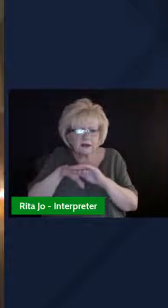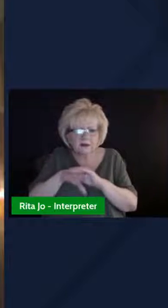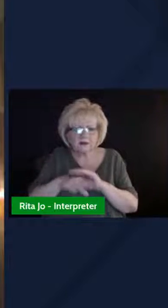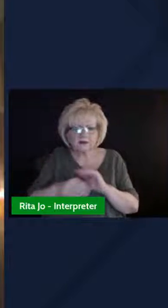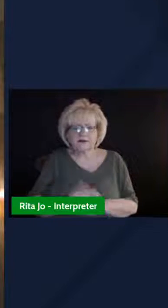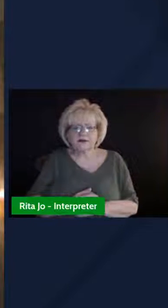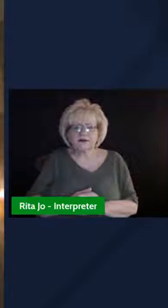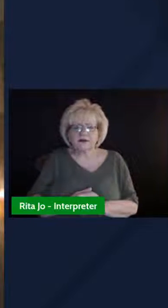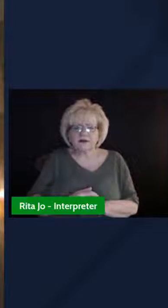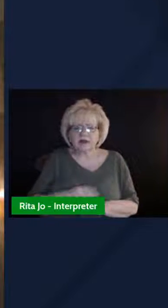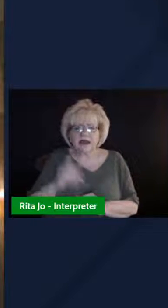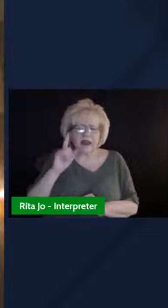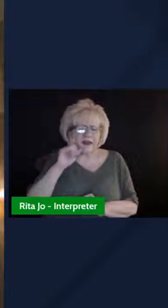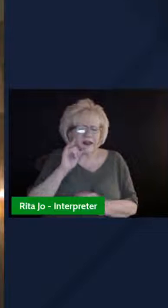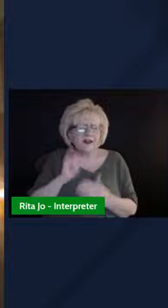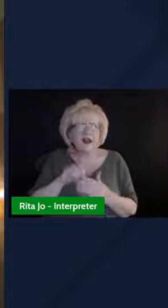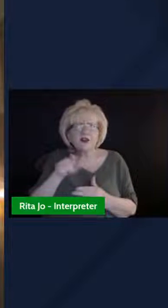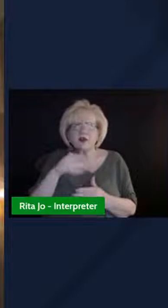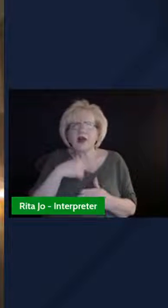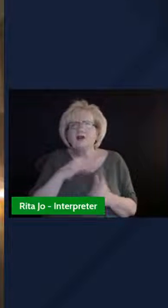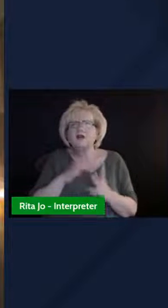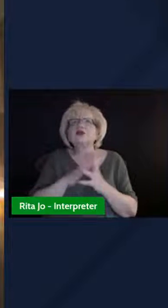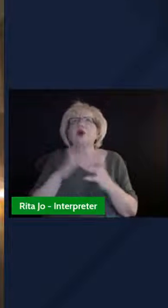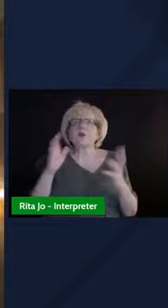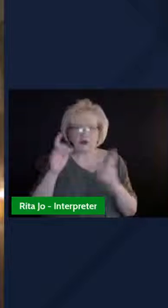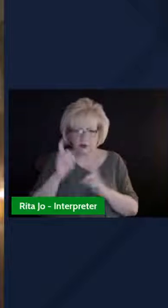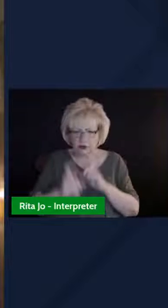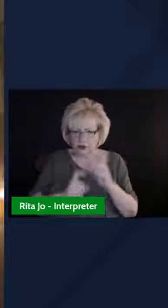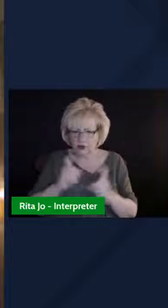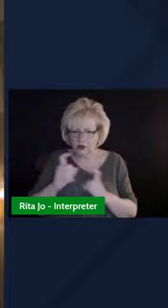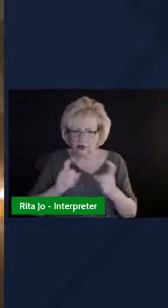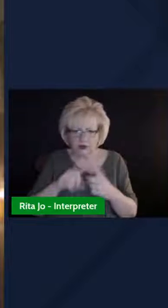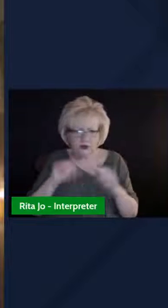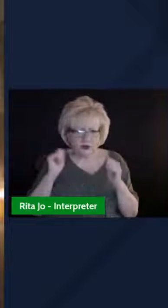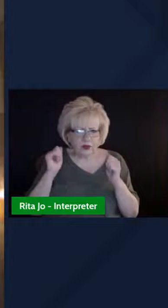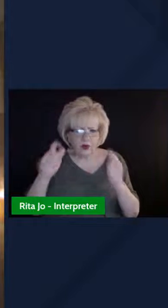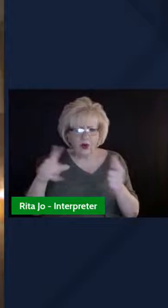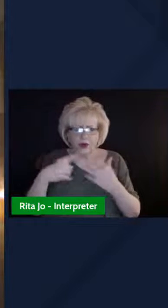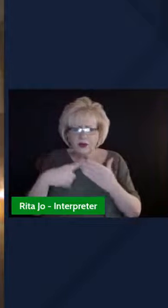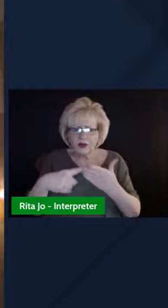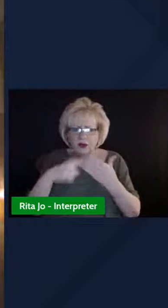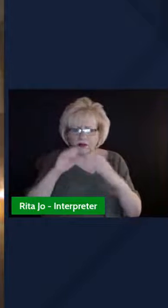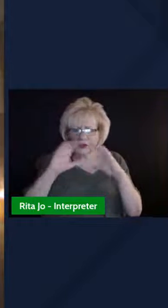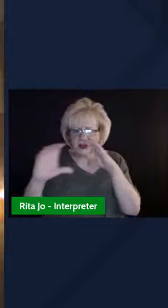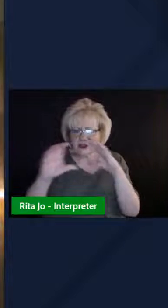And I think you have so much to contribute to every conversation that you want to be a part of.